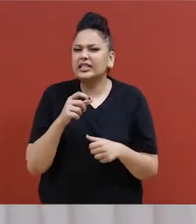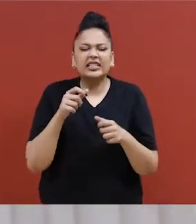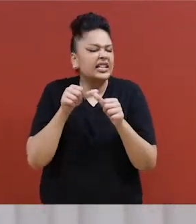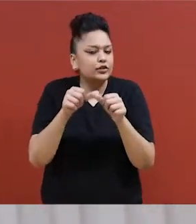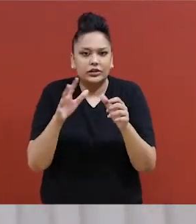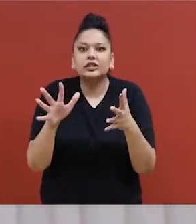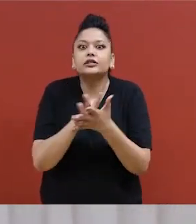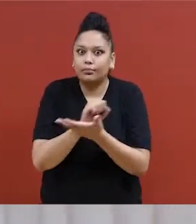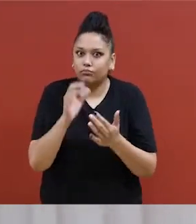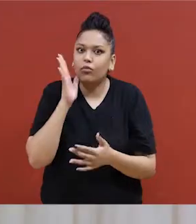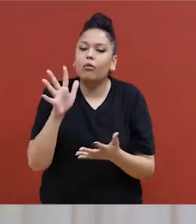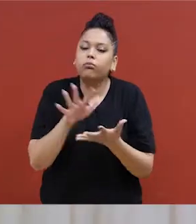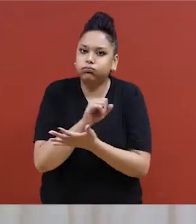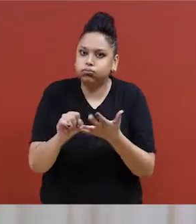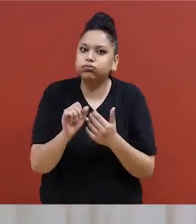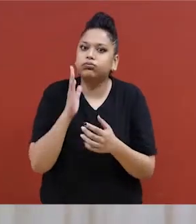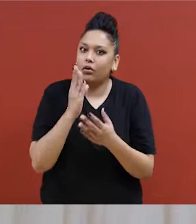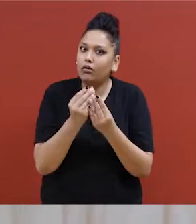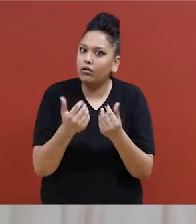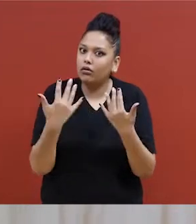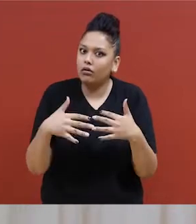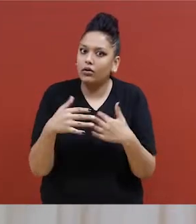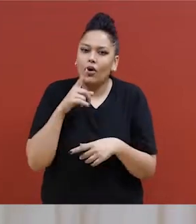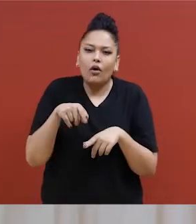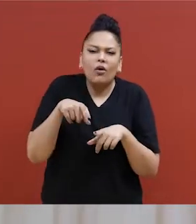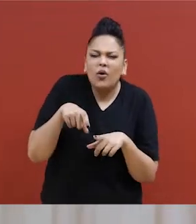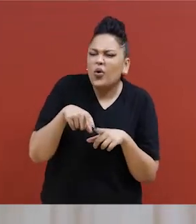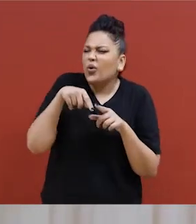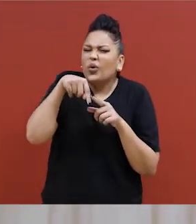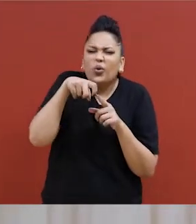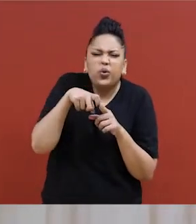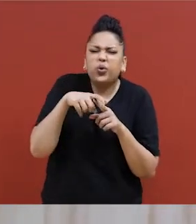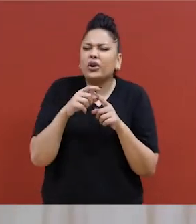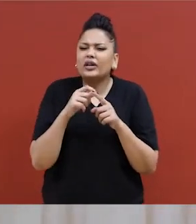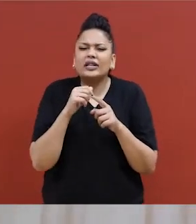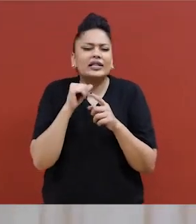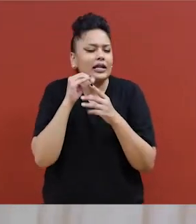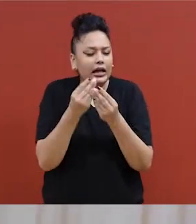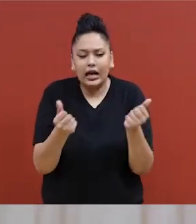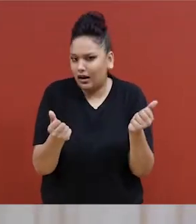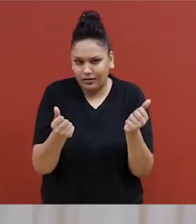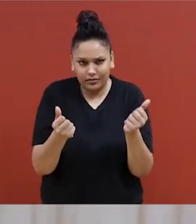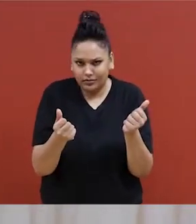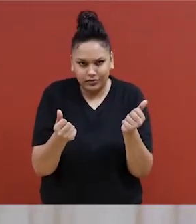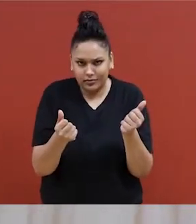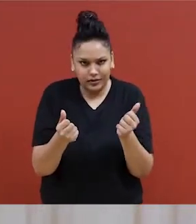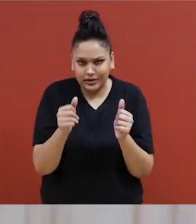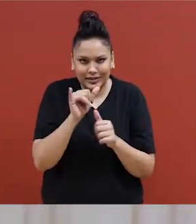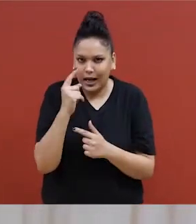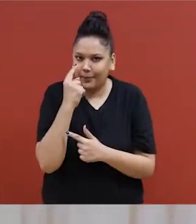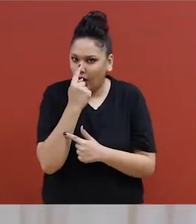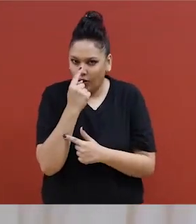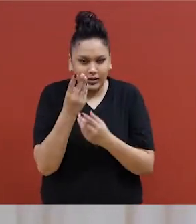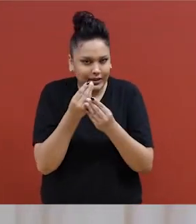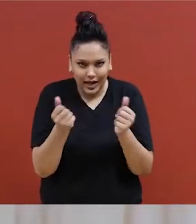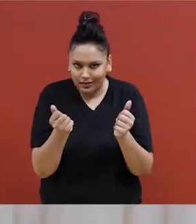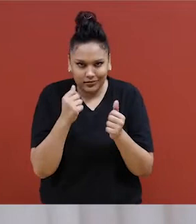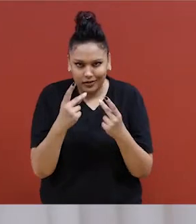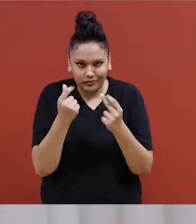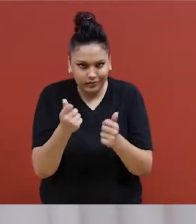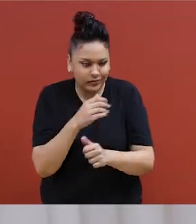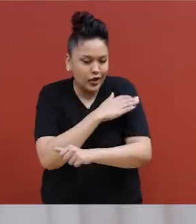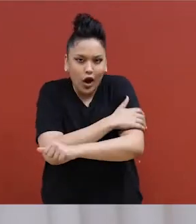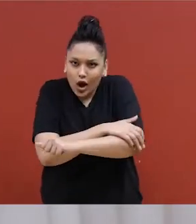damage to the attacker. Joints tend to not heal back the way noses do, for